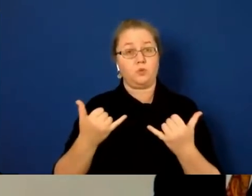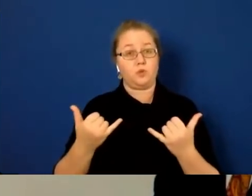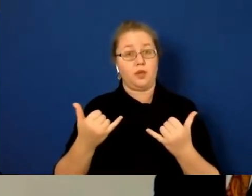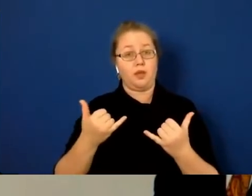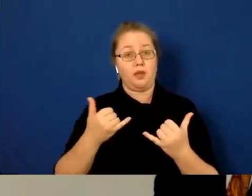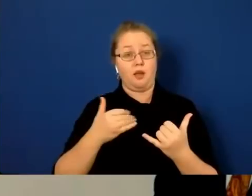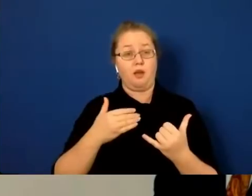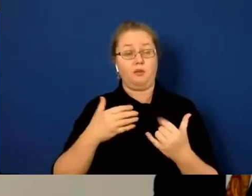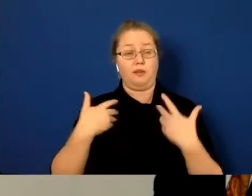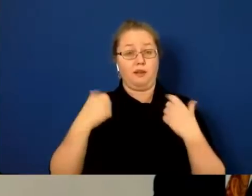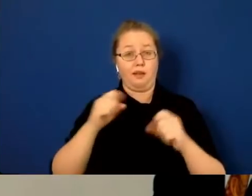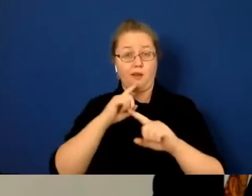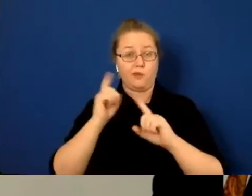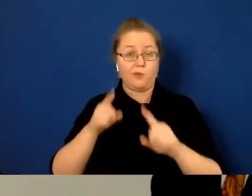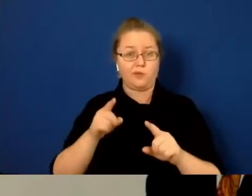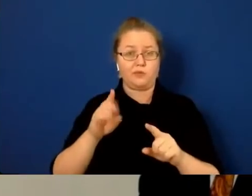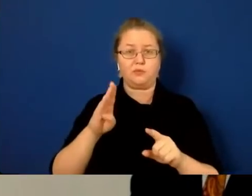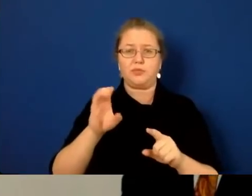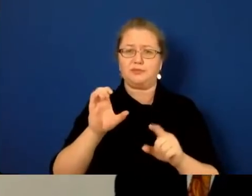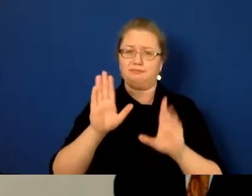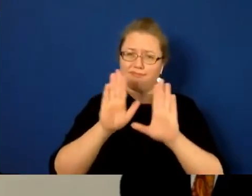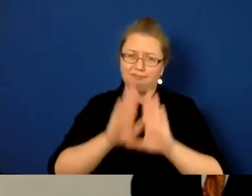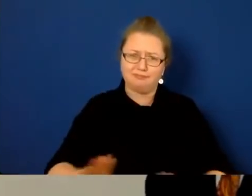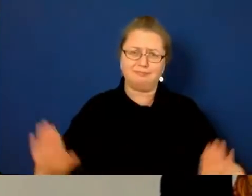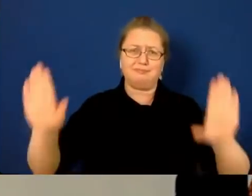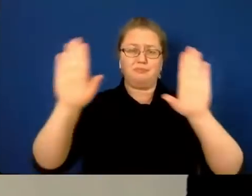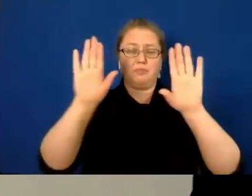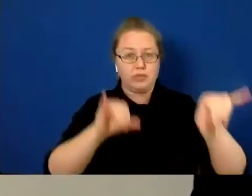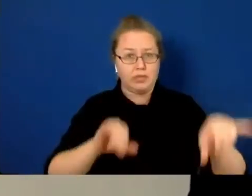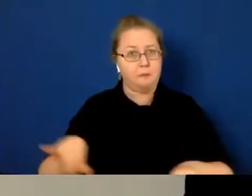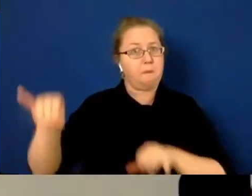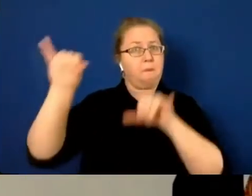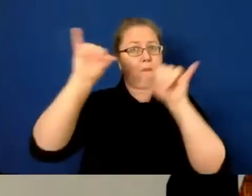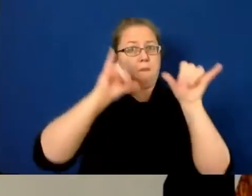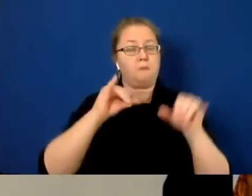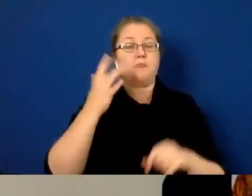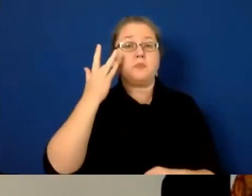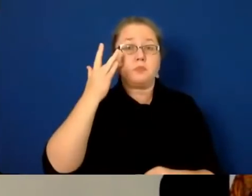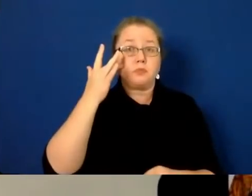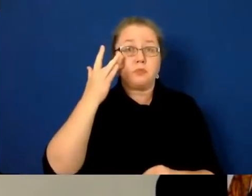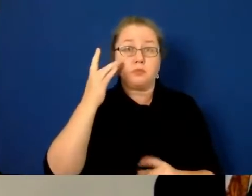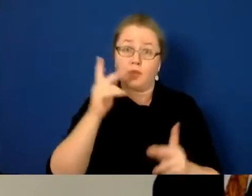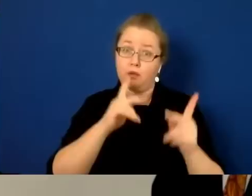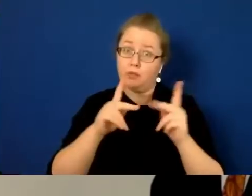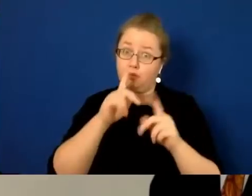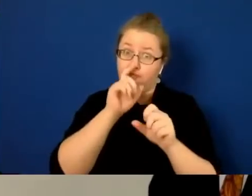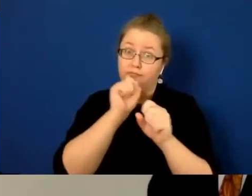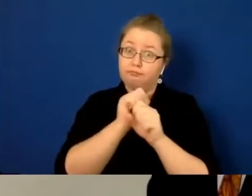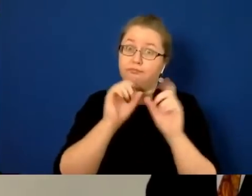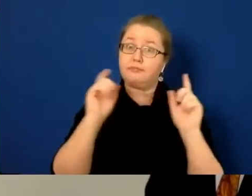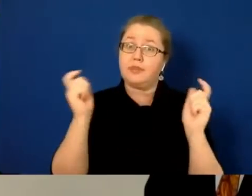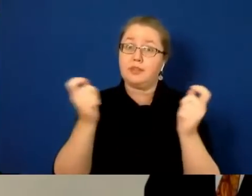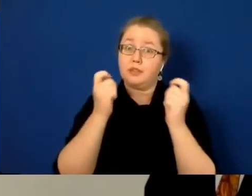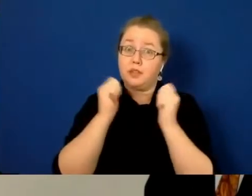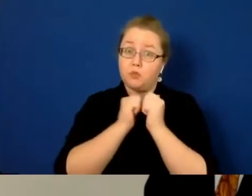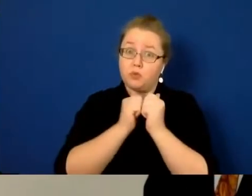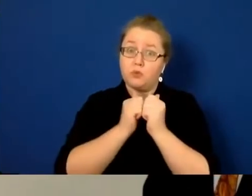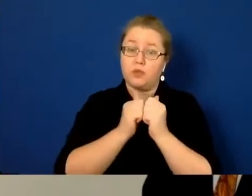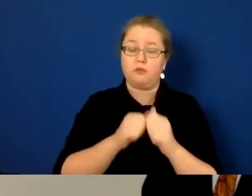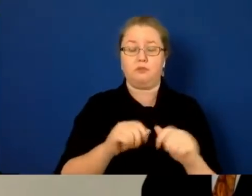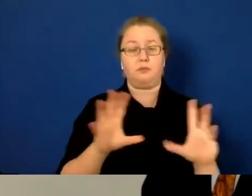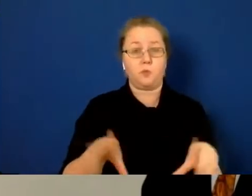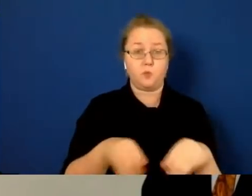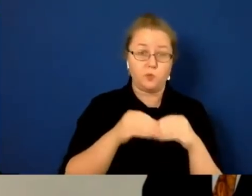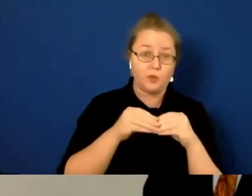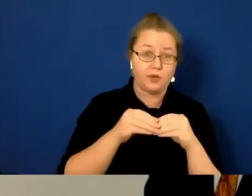Kelowna, that it is people who've come in from other places or who've traveled or who've met family members or have had close contact